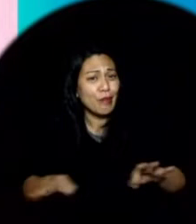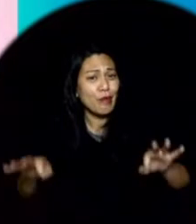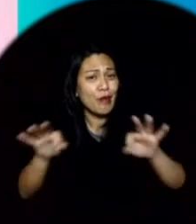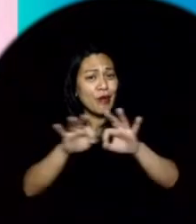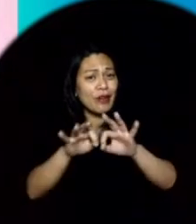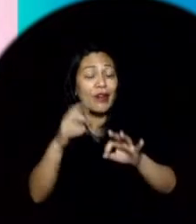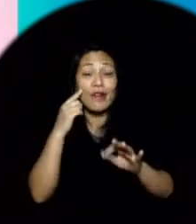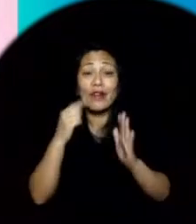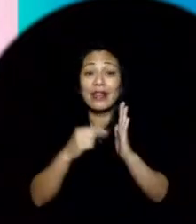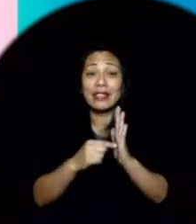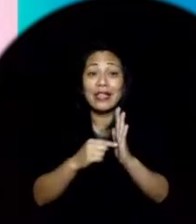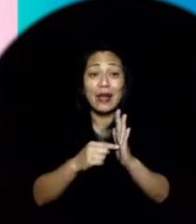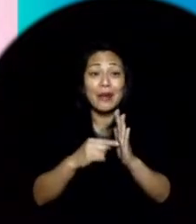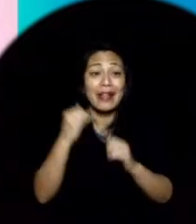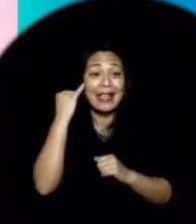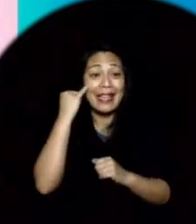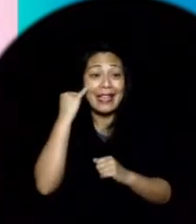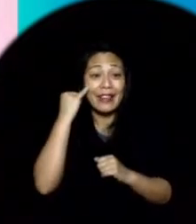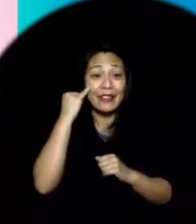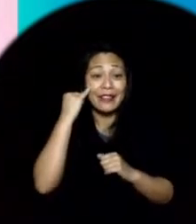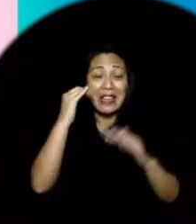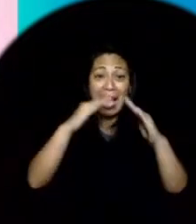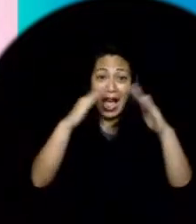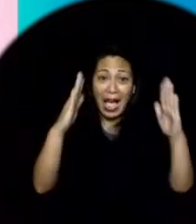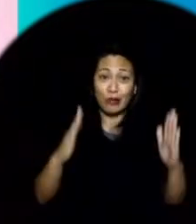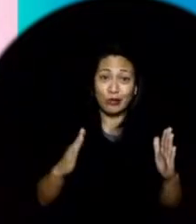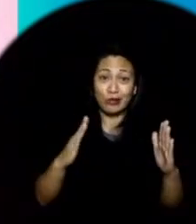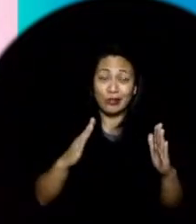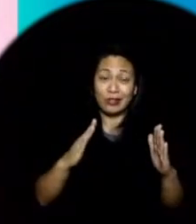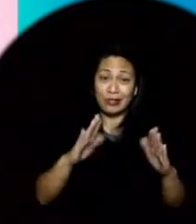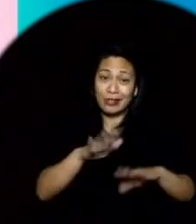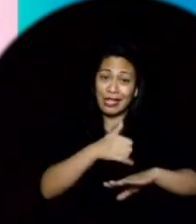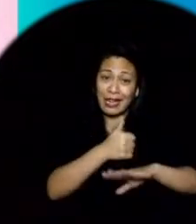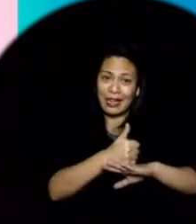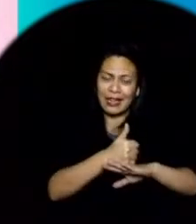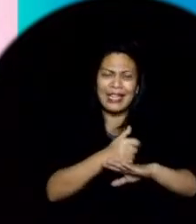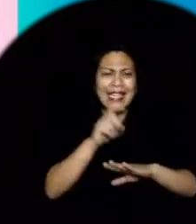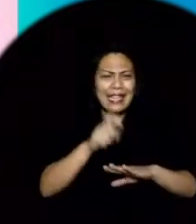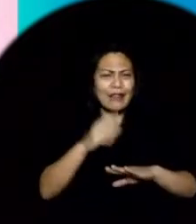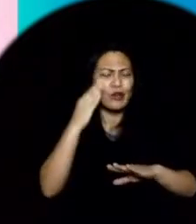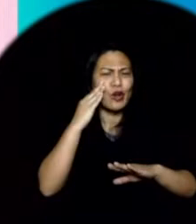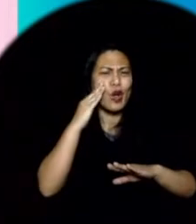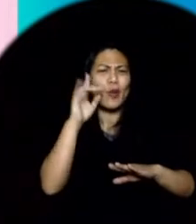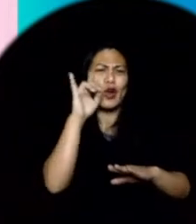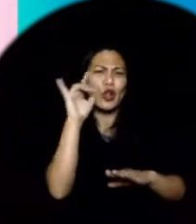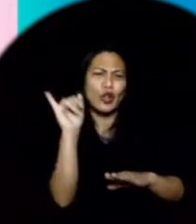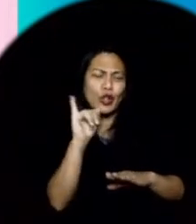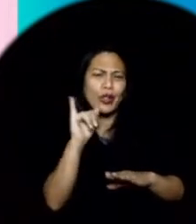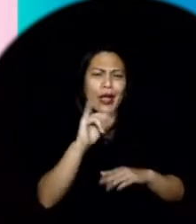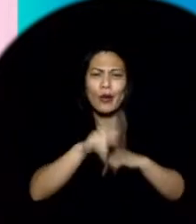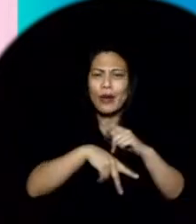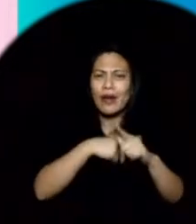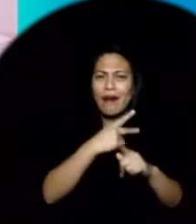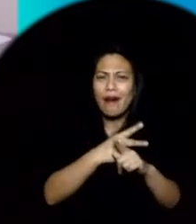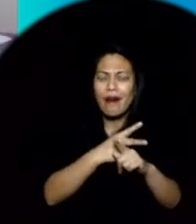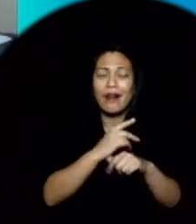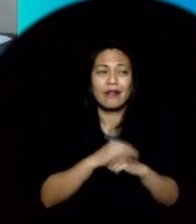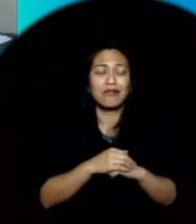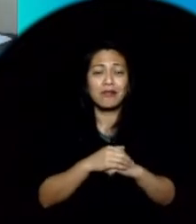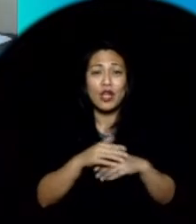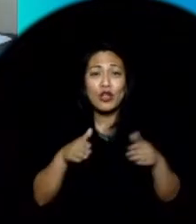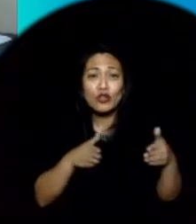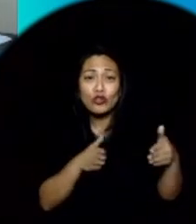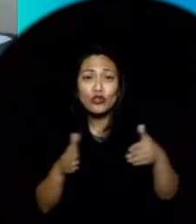it. For instance, if it's a house, you have to know what kind of house it is. And you have to know the name of the